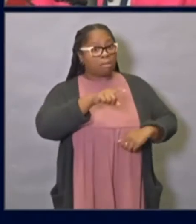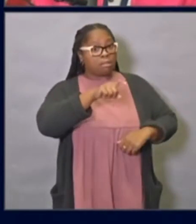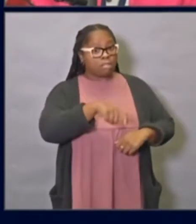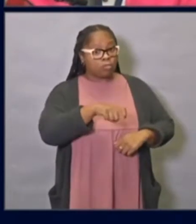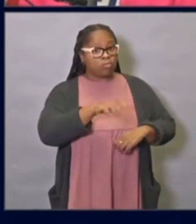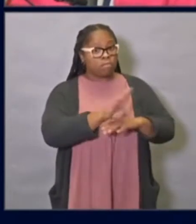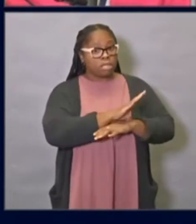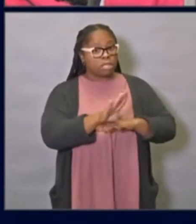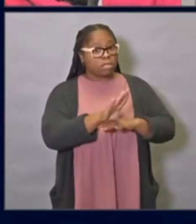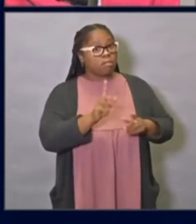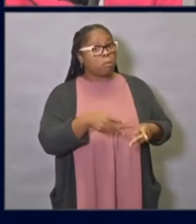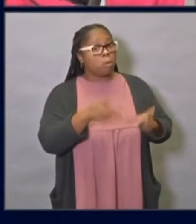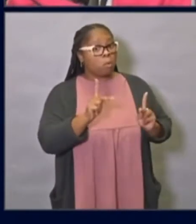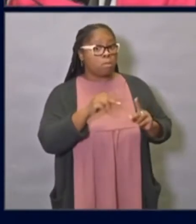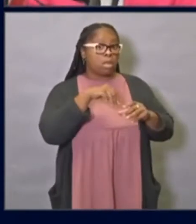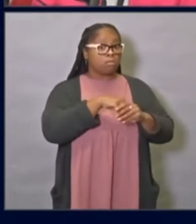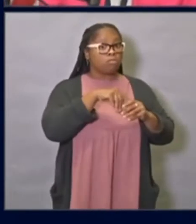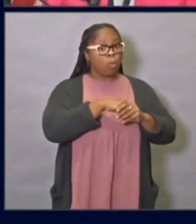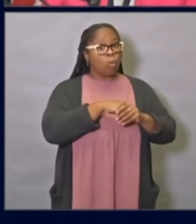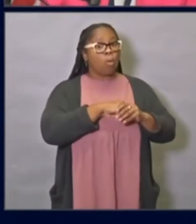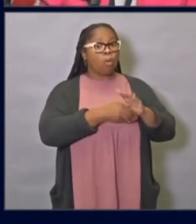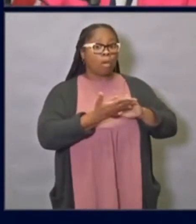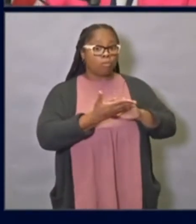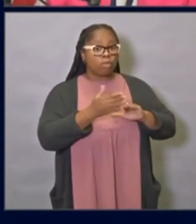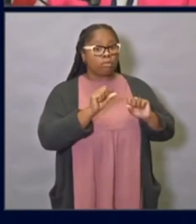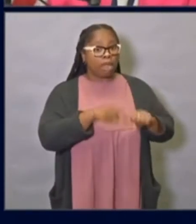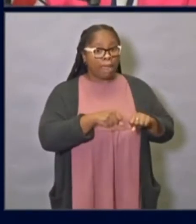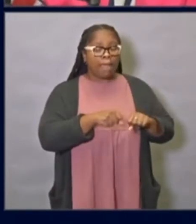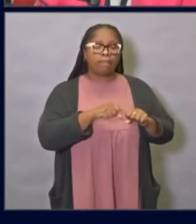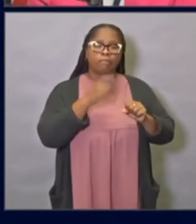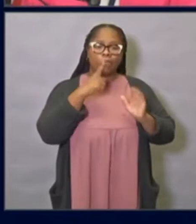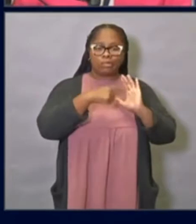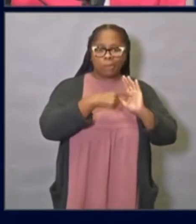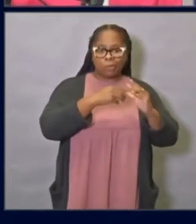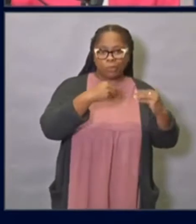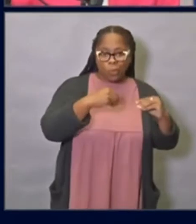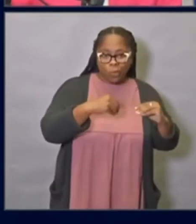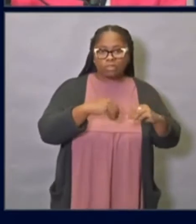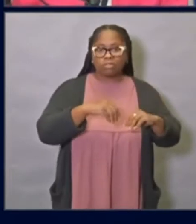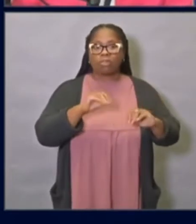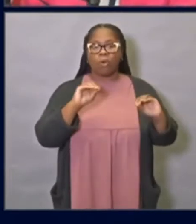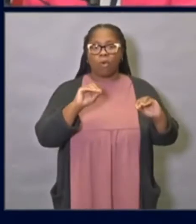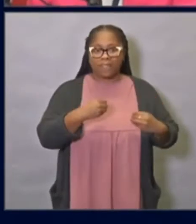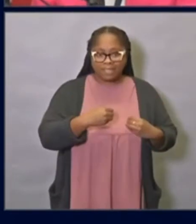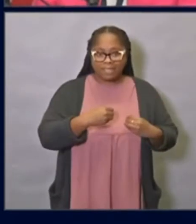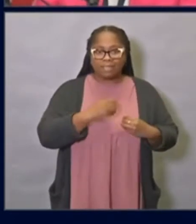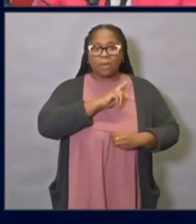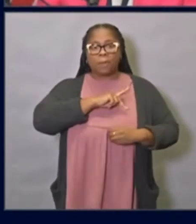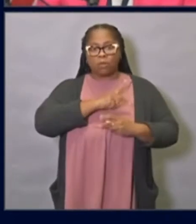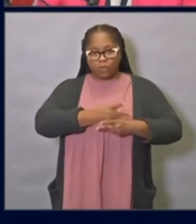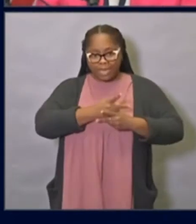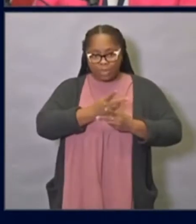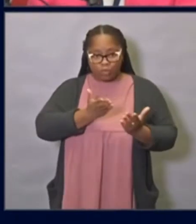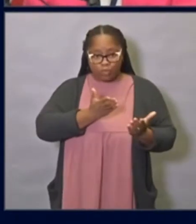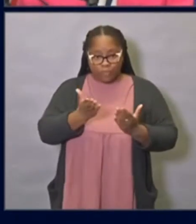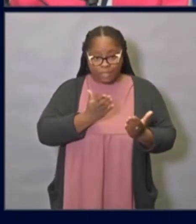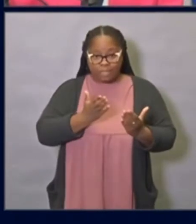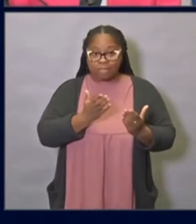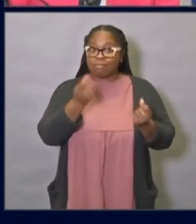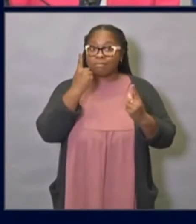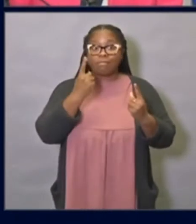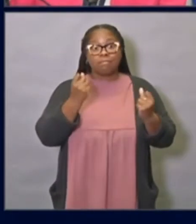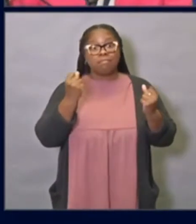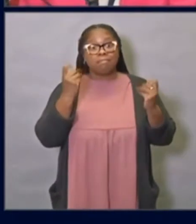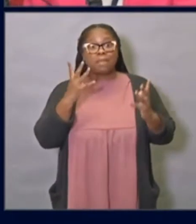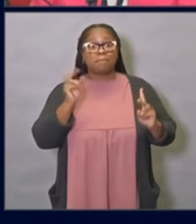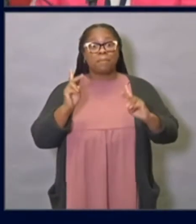permitted to operate indoors, including retail stores, offices, and personal care services, occupancy will be limited